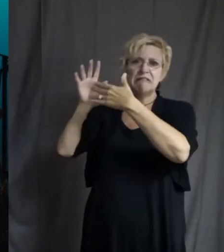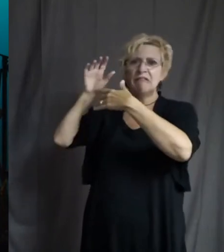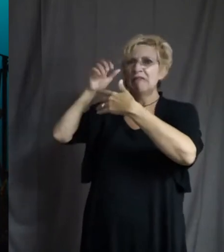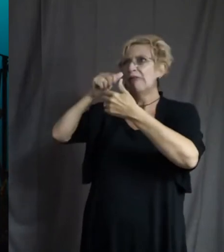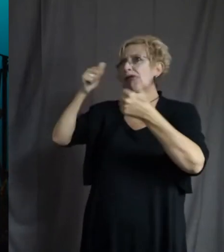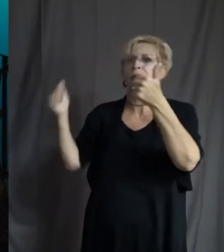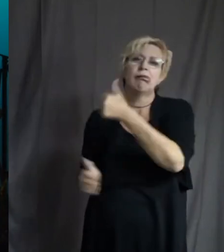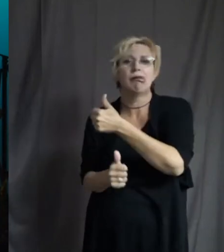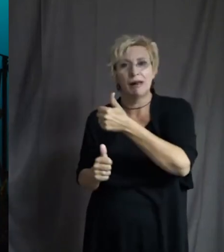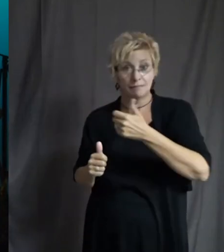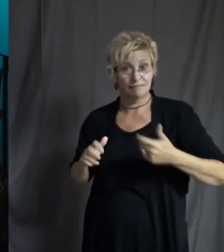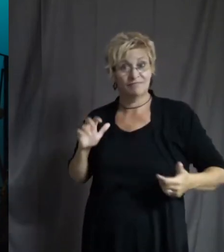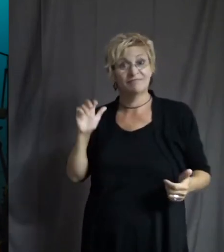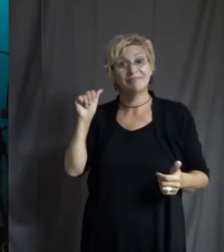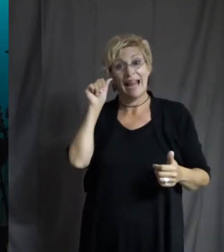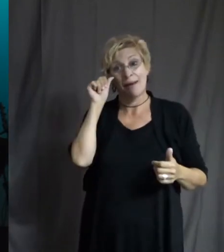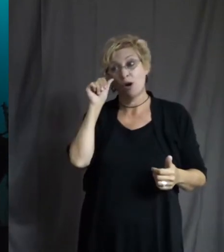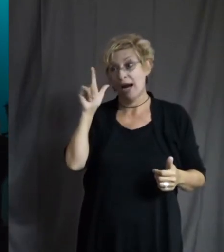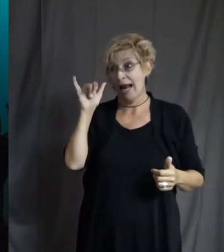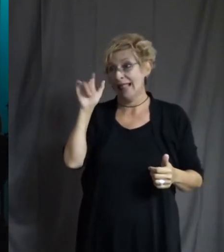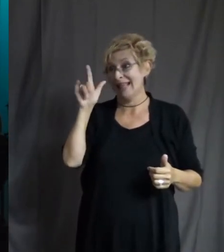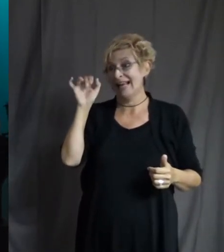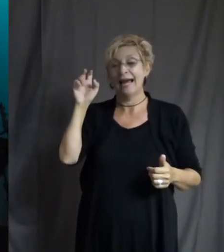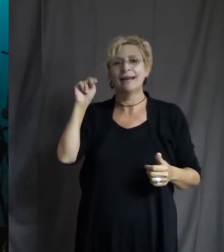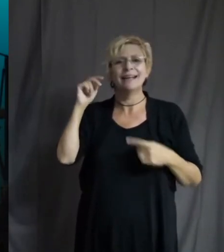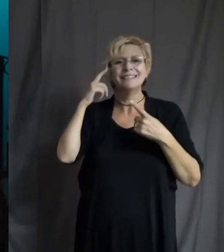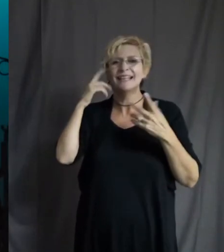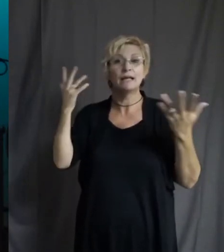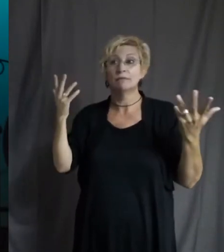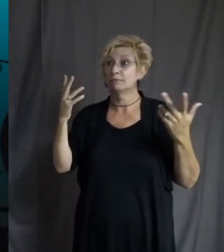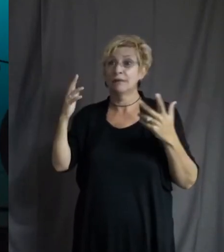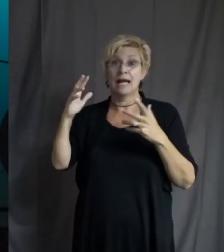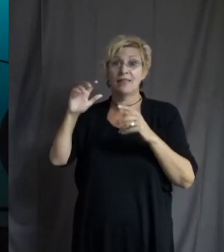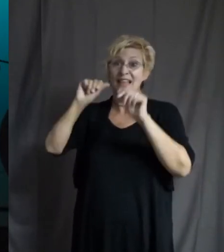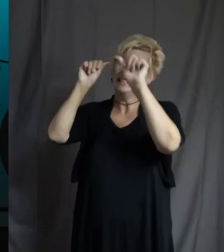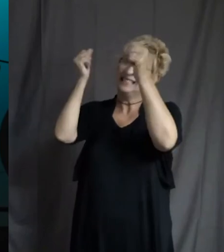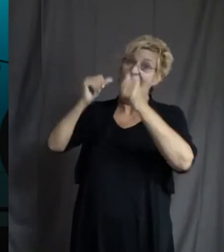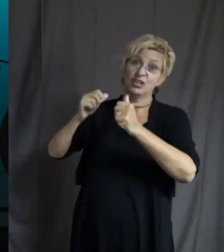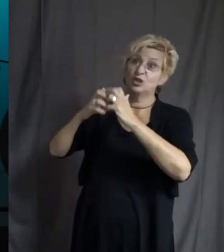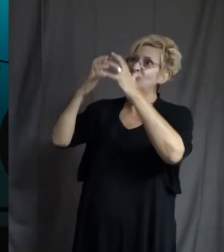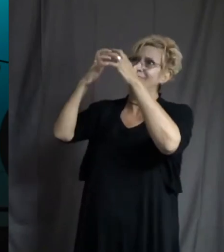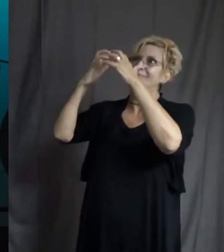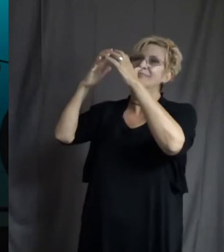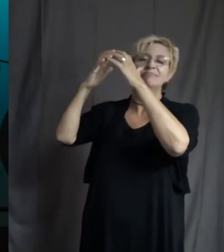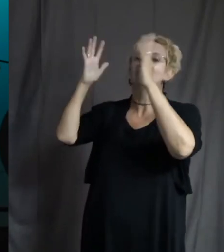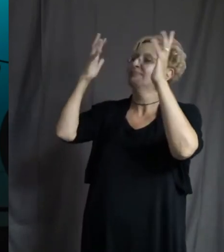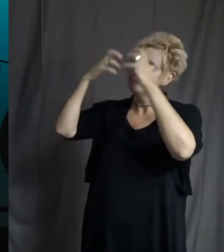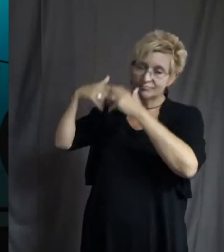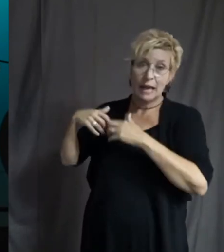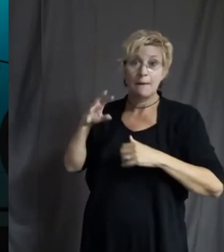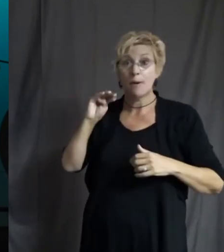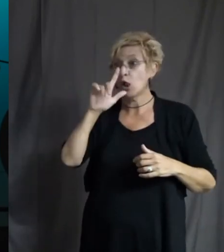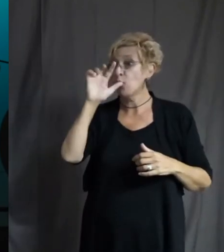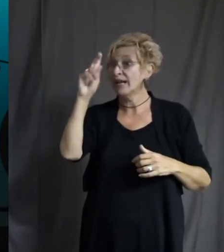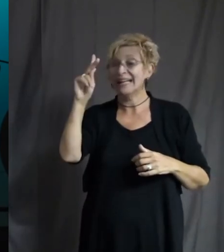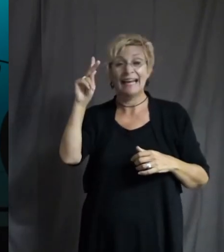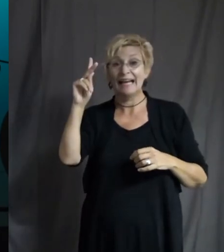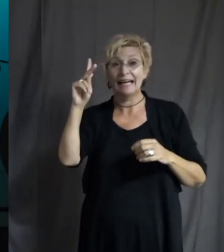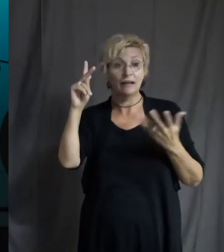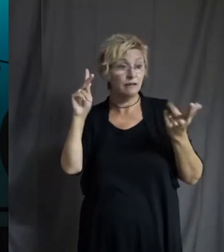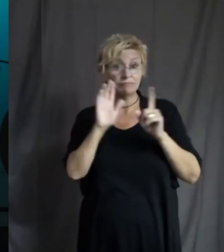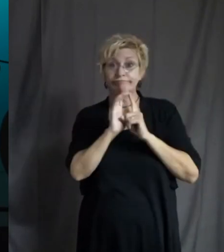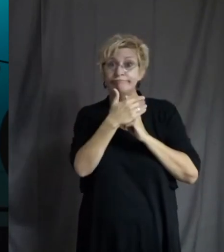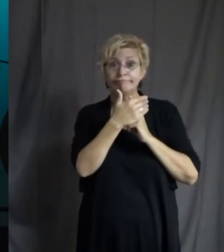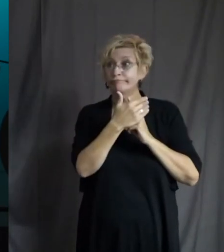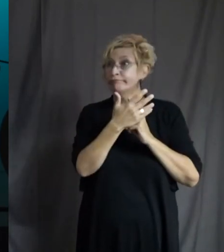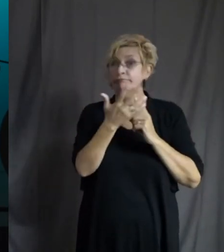You know, Abraham Lincoln said something insensitive, let's tear down his statue. Martin Luther King Jr. wasn't faithful to his wife. Martin, you're out of the